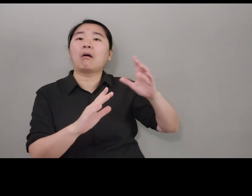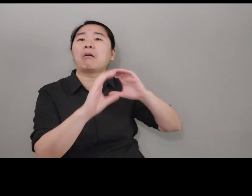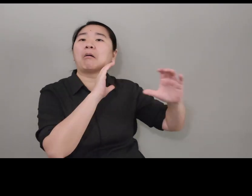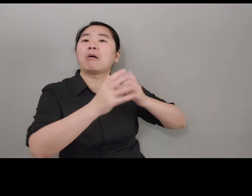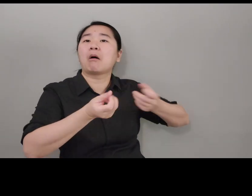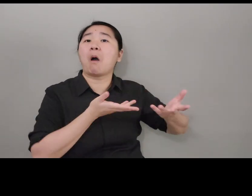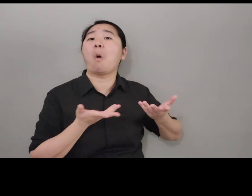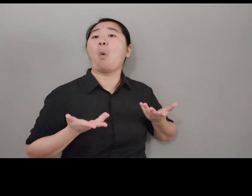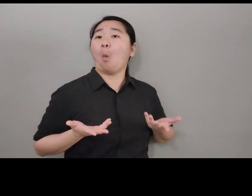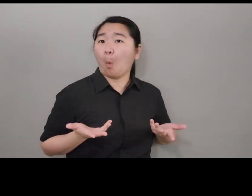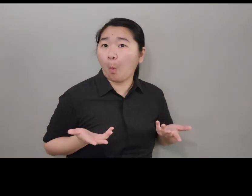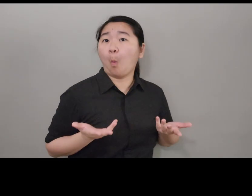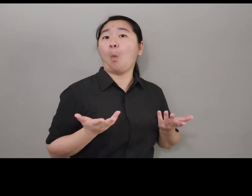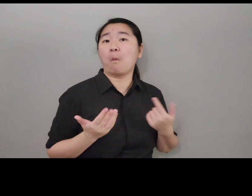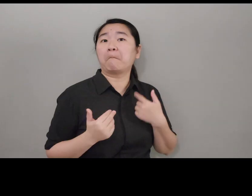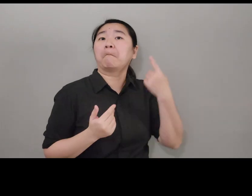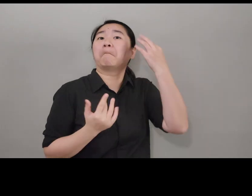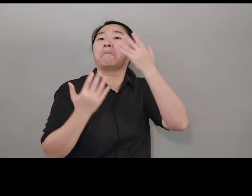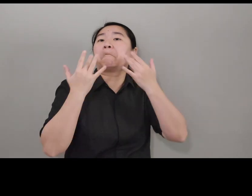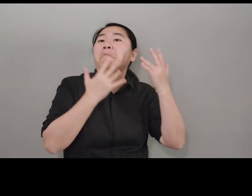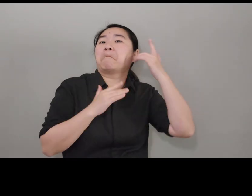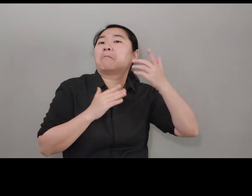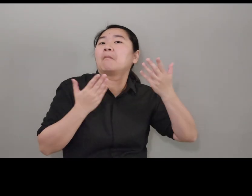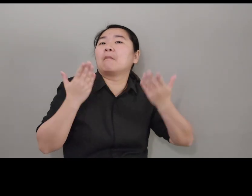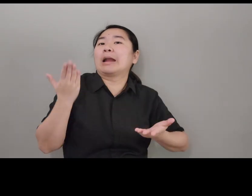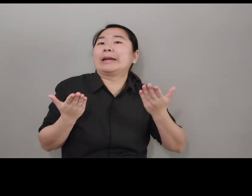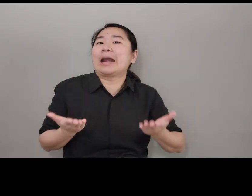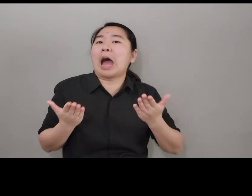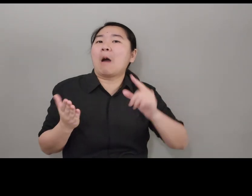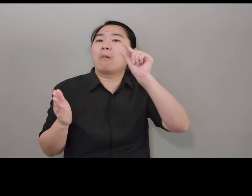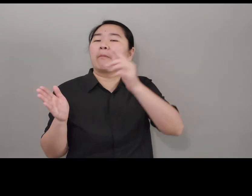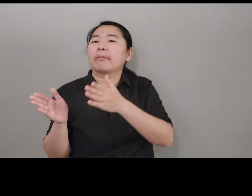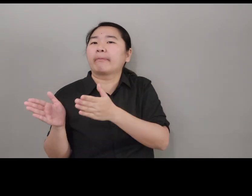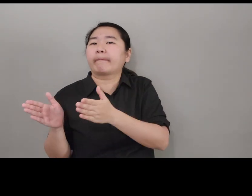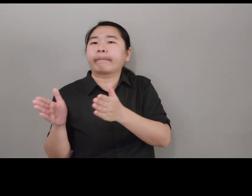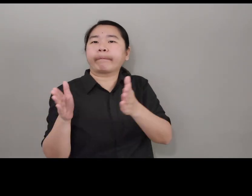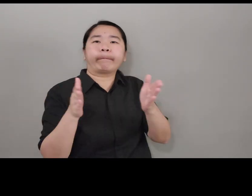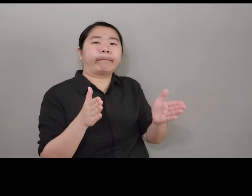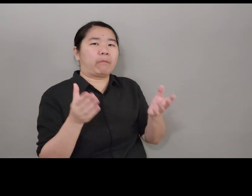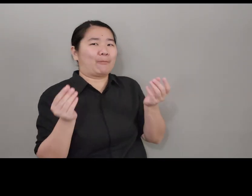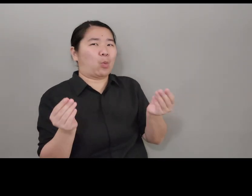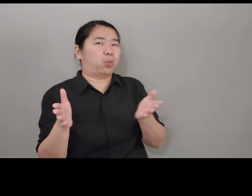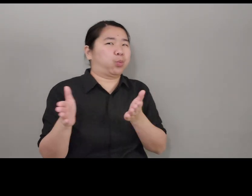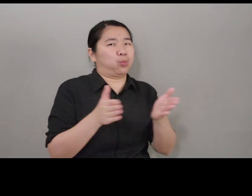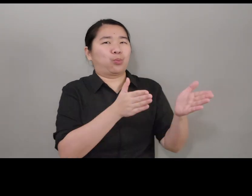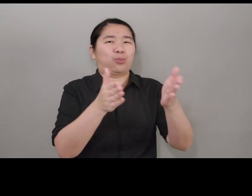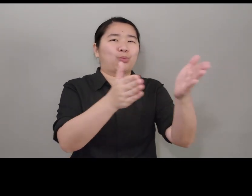do we go from here? When we listened to Hidde earlier on, he was talking about having a